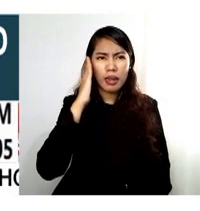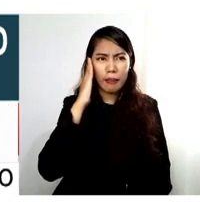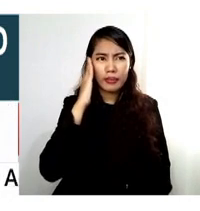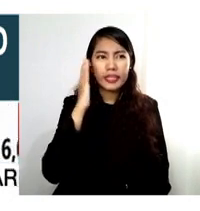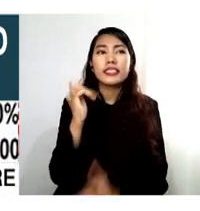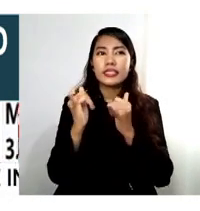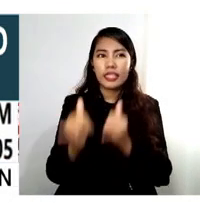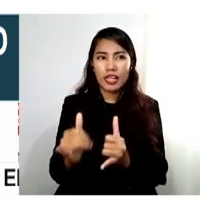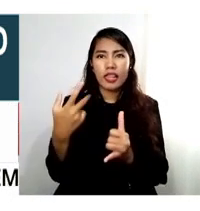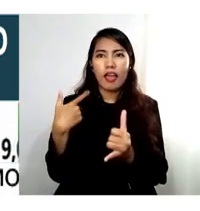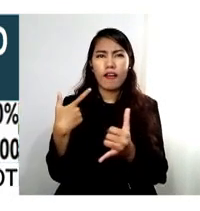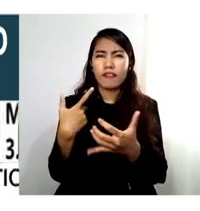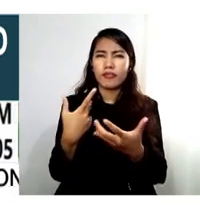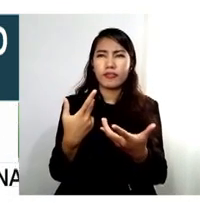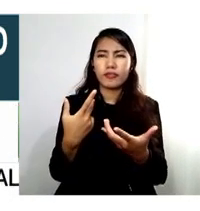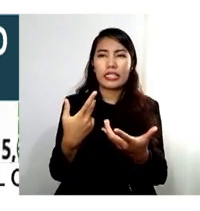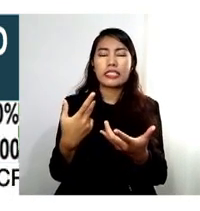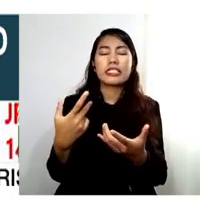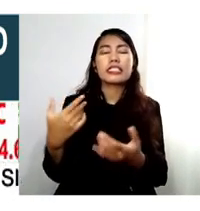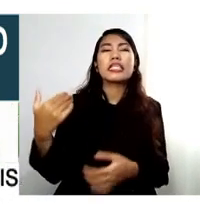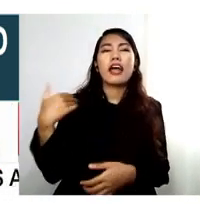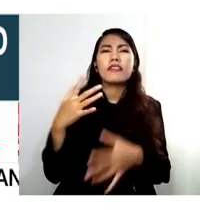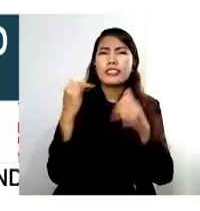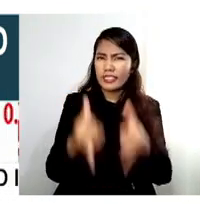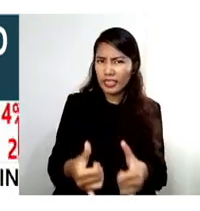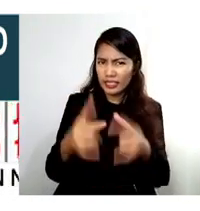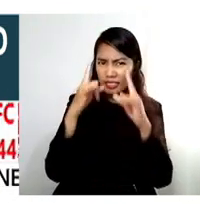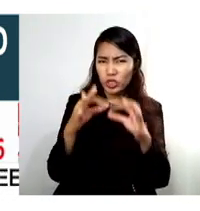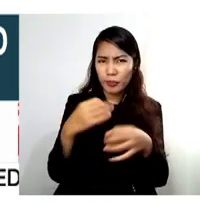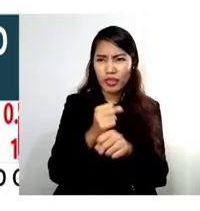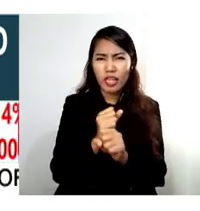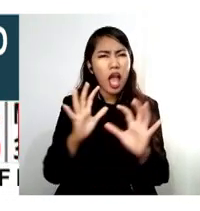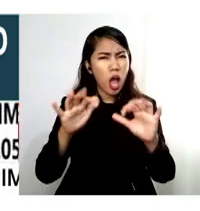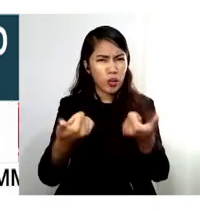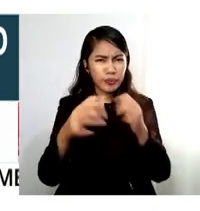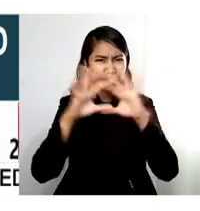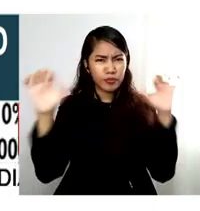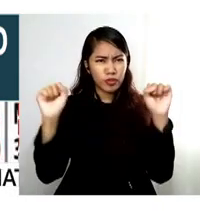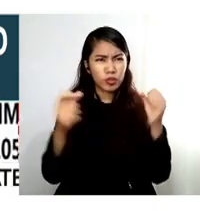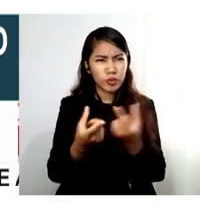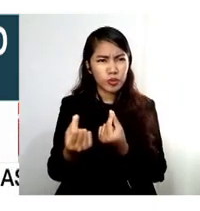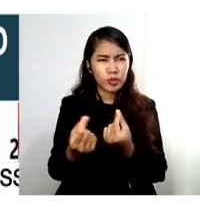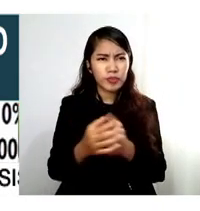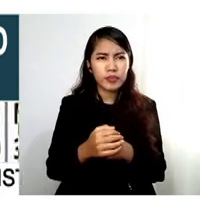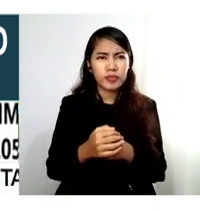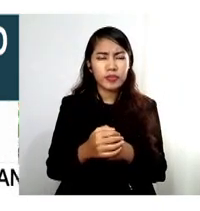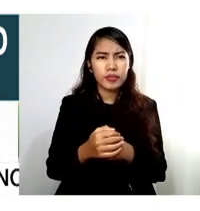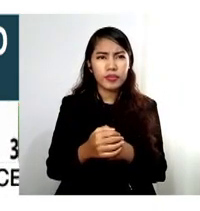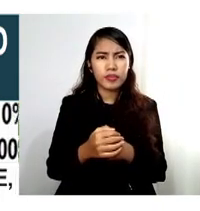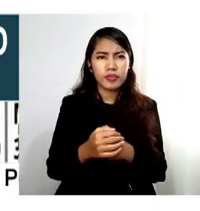movement insofar as the speakership is concerned. How will the president take that? He doesn't have sway anymore. With